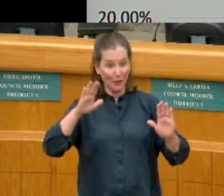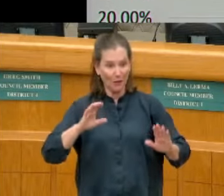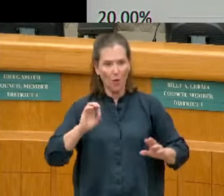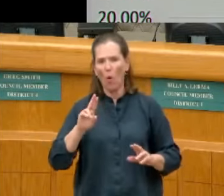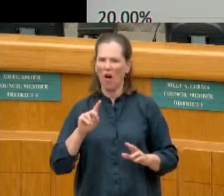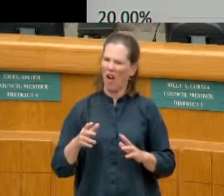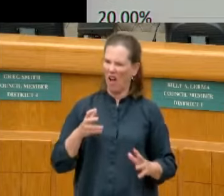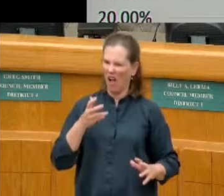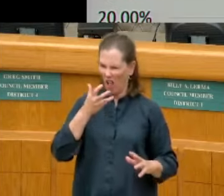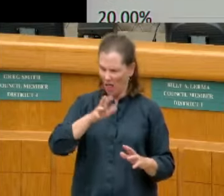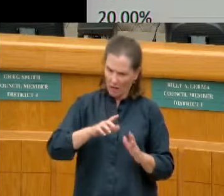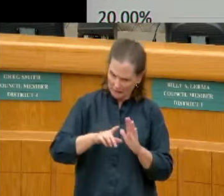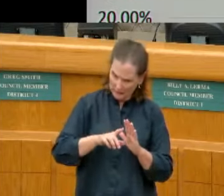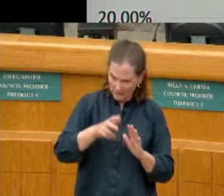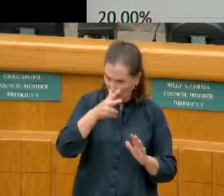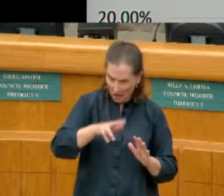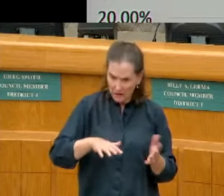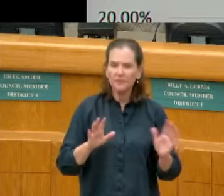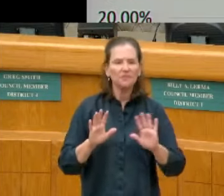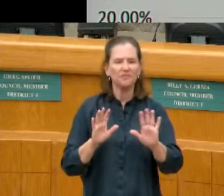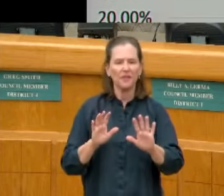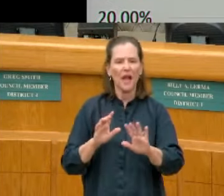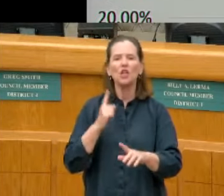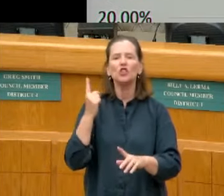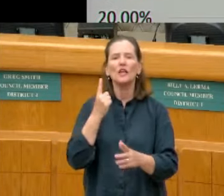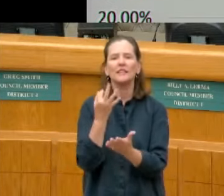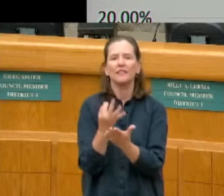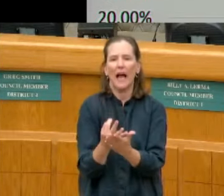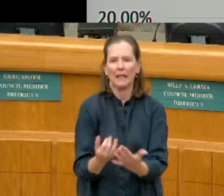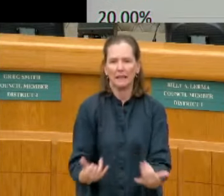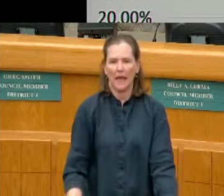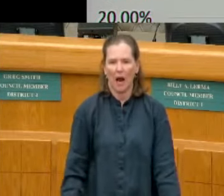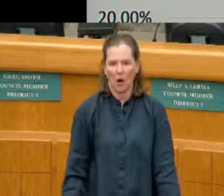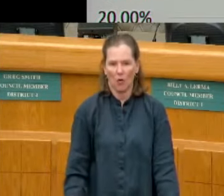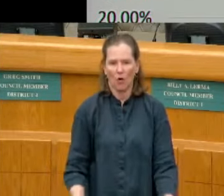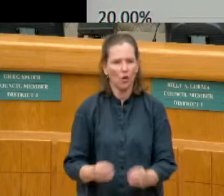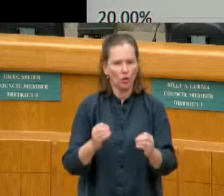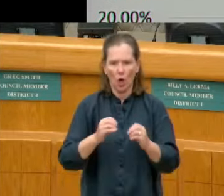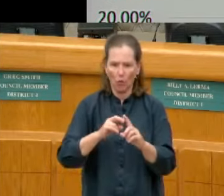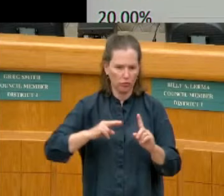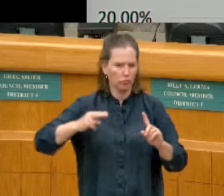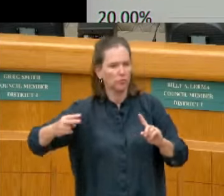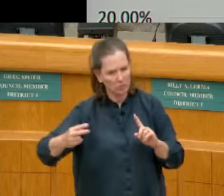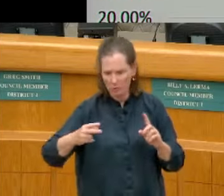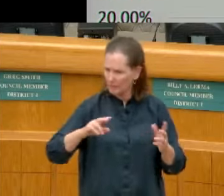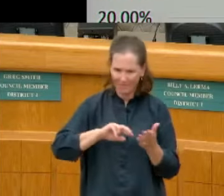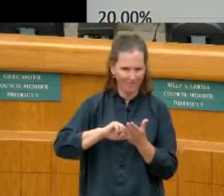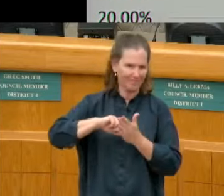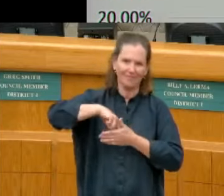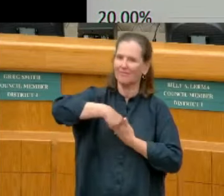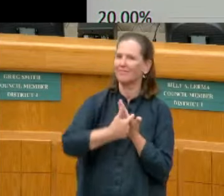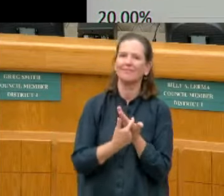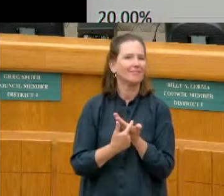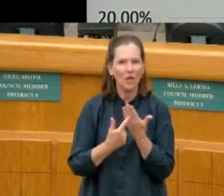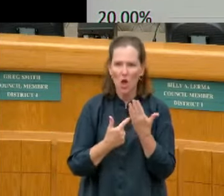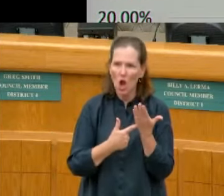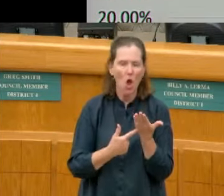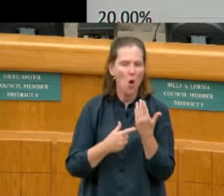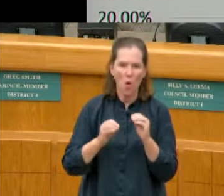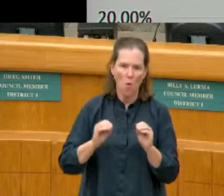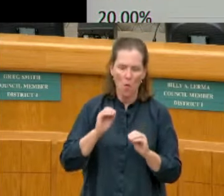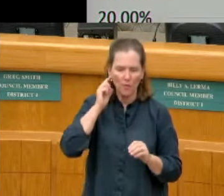it's just the facts, ma'am. 39% was last week, 34% is this week. Make